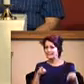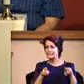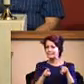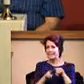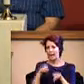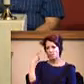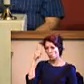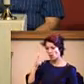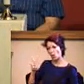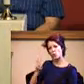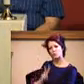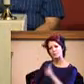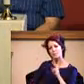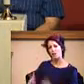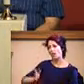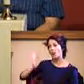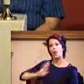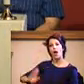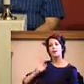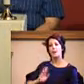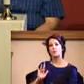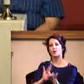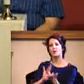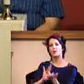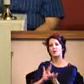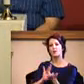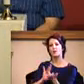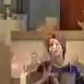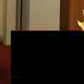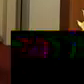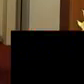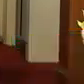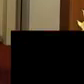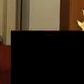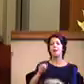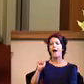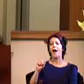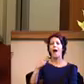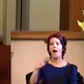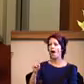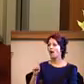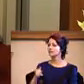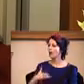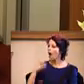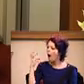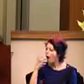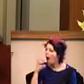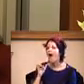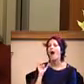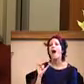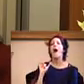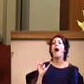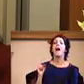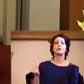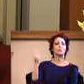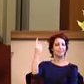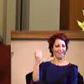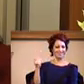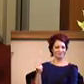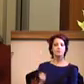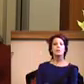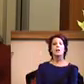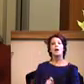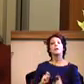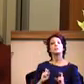was this moment of aha moments and so over the next few weeks we're going to be looking at the gifts of epiphany the